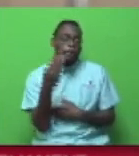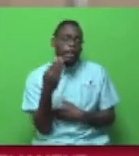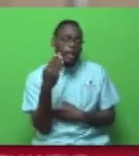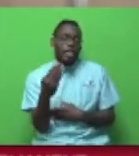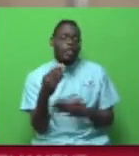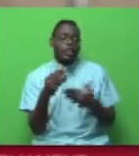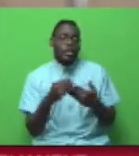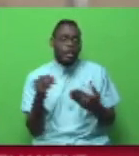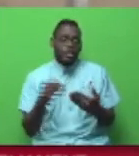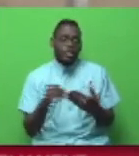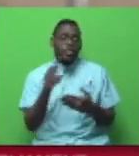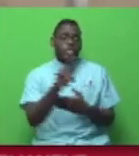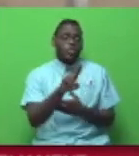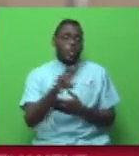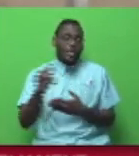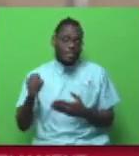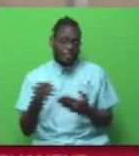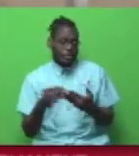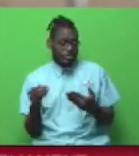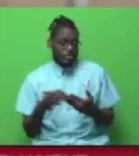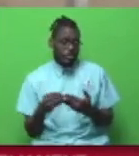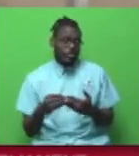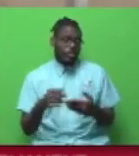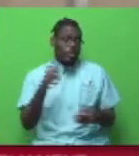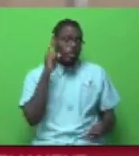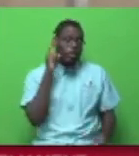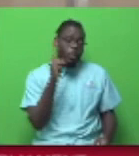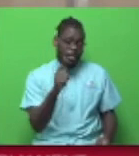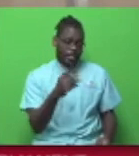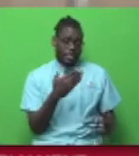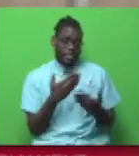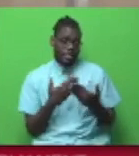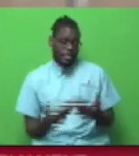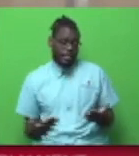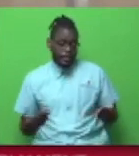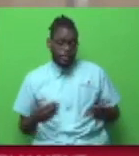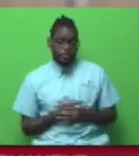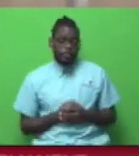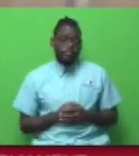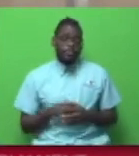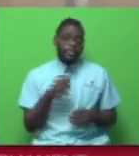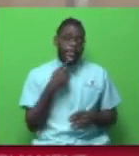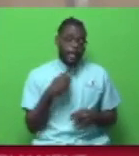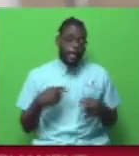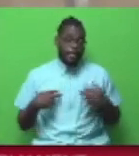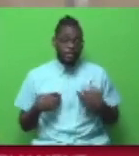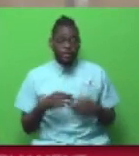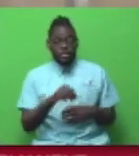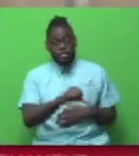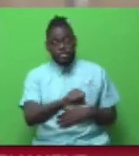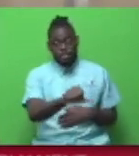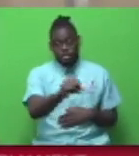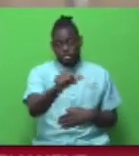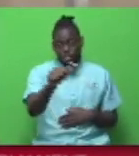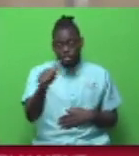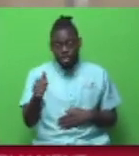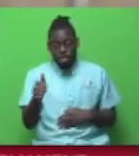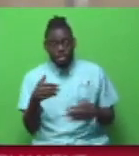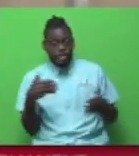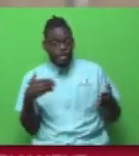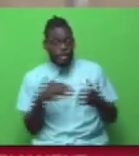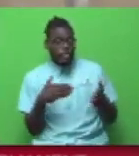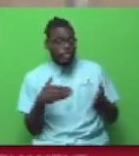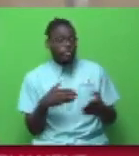$1 billion US. And that's one matter with a cross claim of approximately 1.4 billion million TT